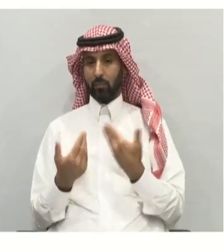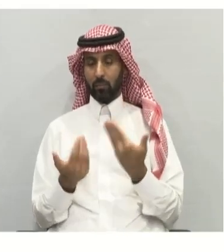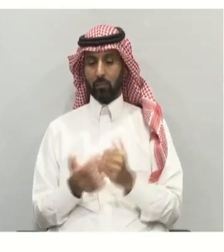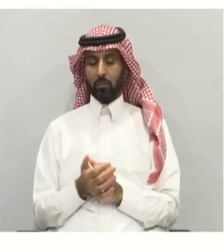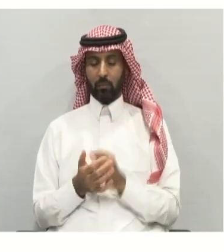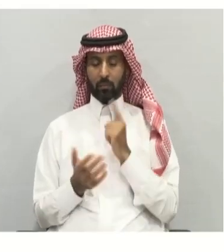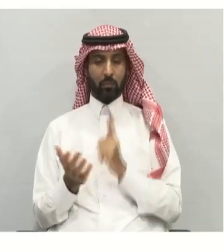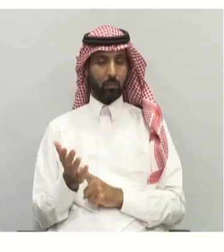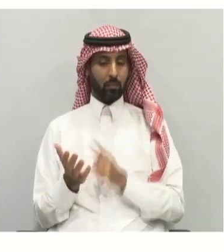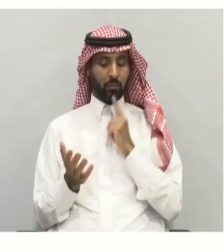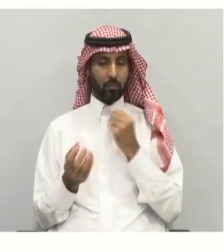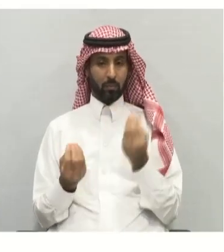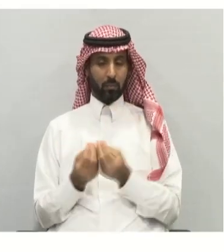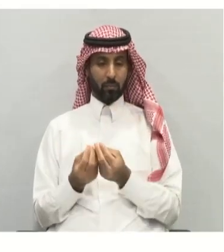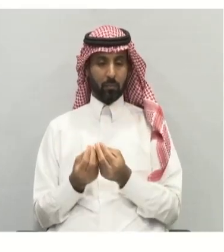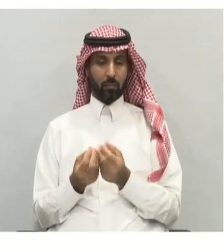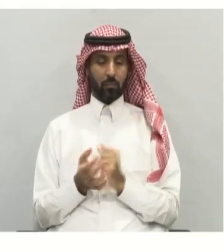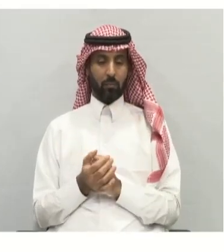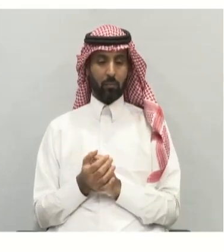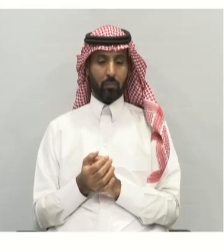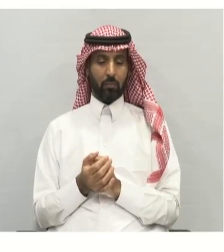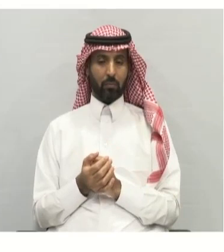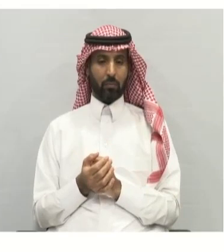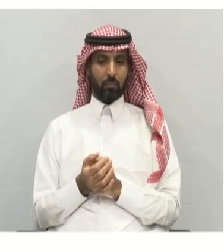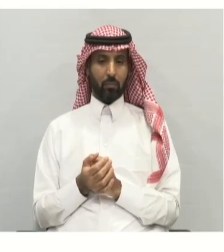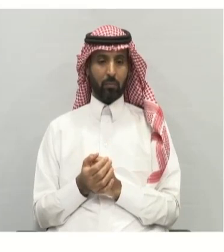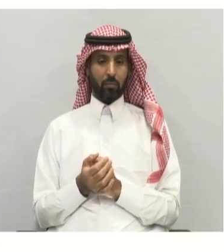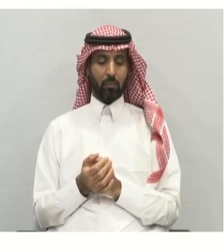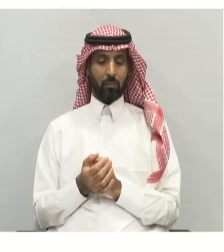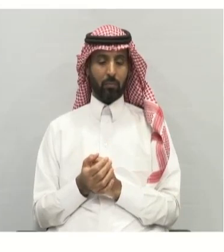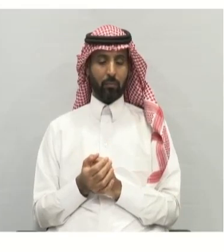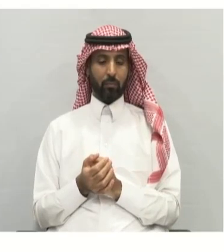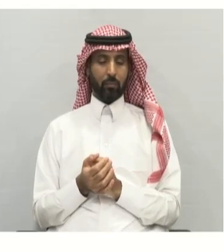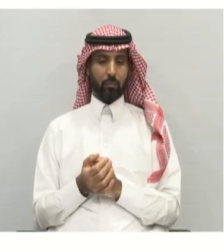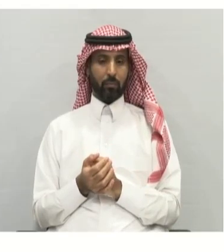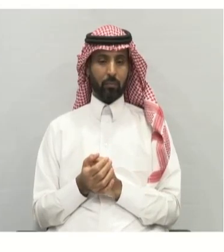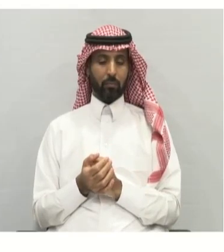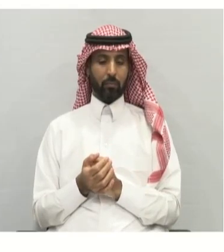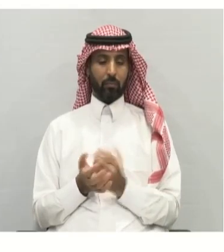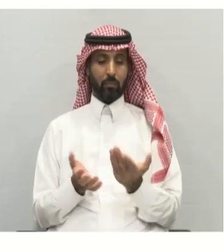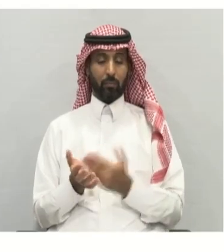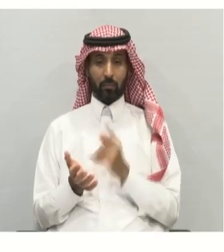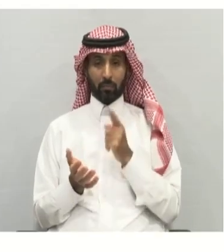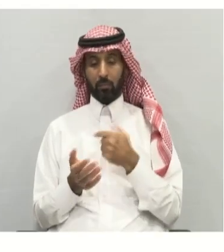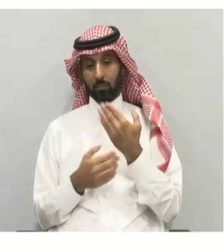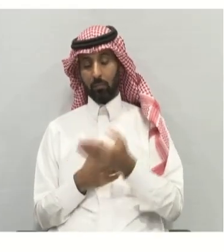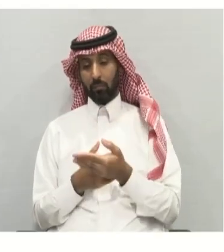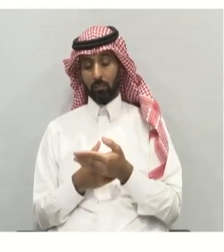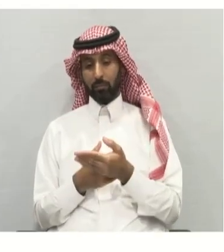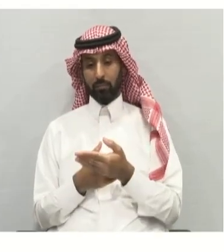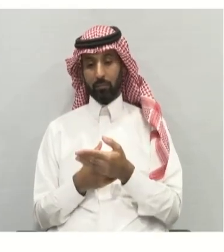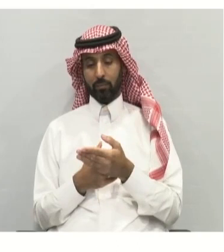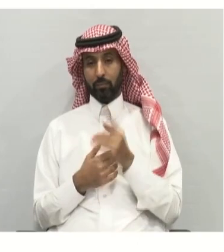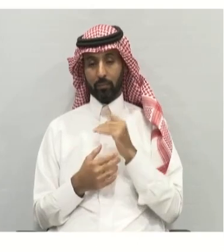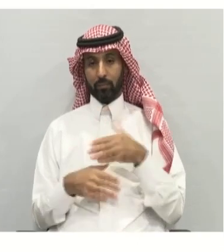to decide whether to join him at that party or not. And also next we have a